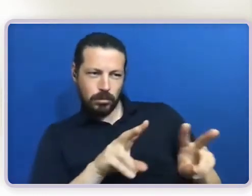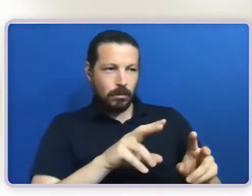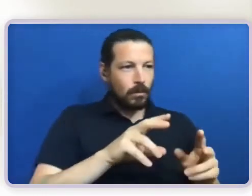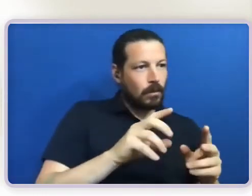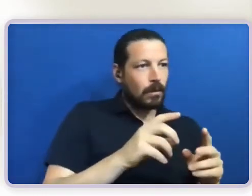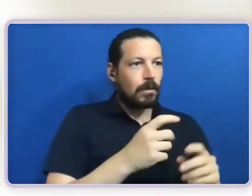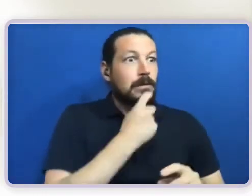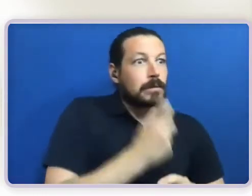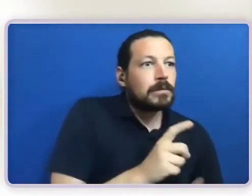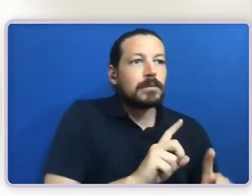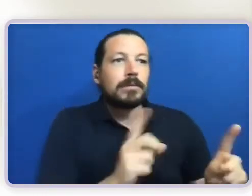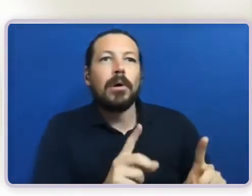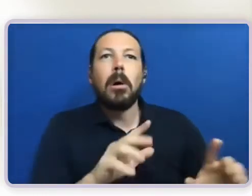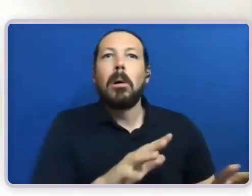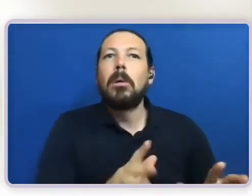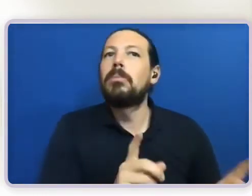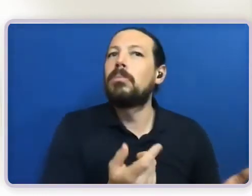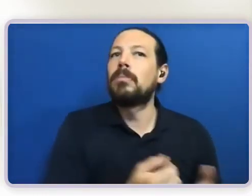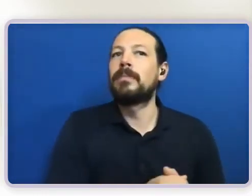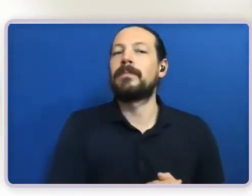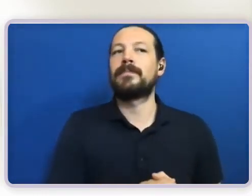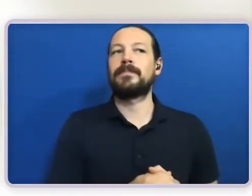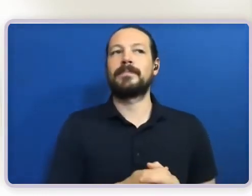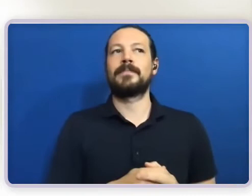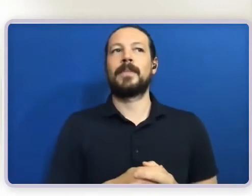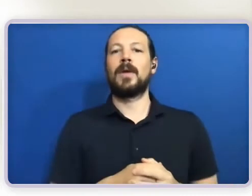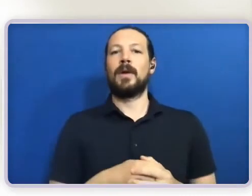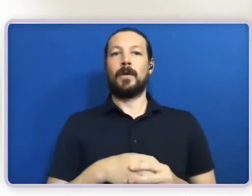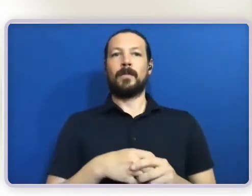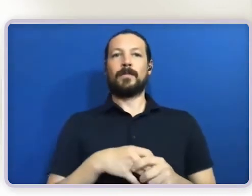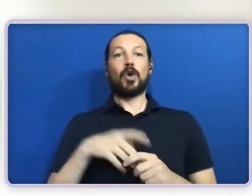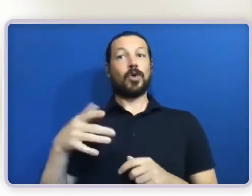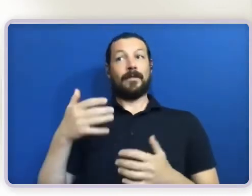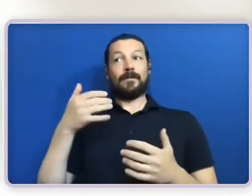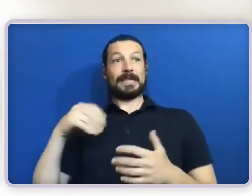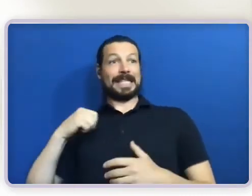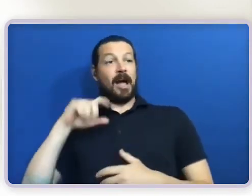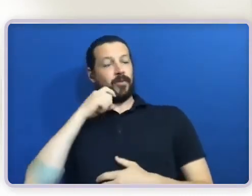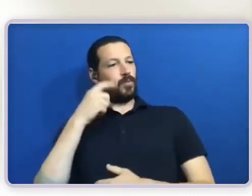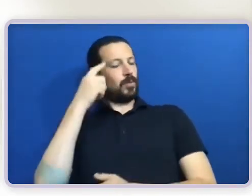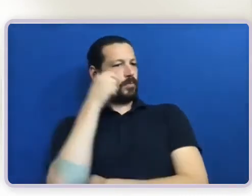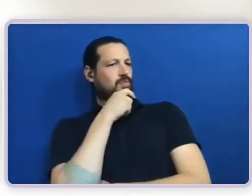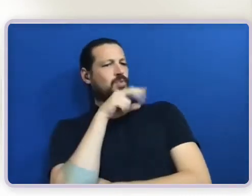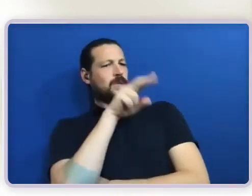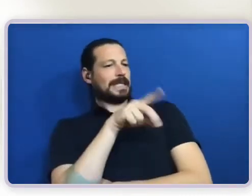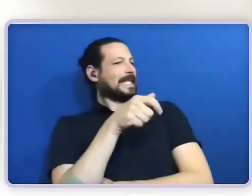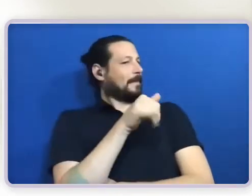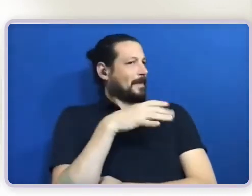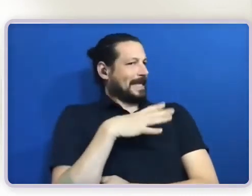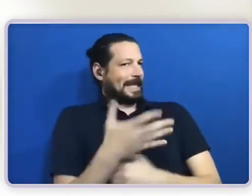So they may identify that the caller would benefit from further assistance. That could be legal